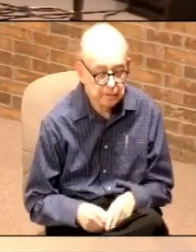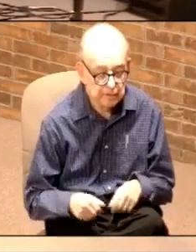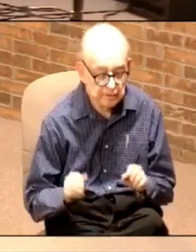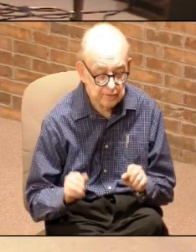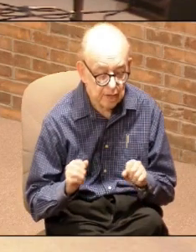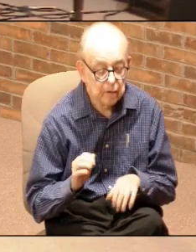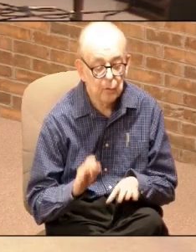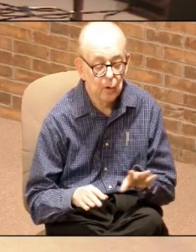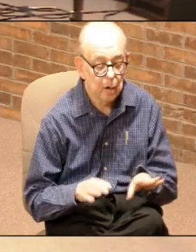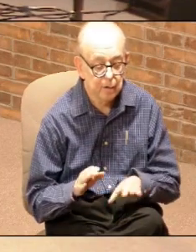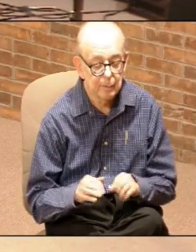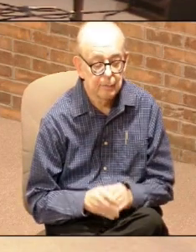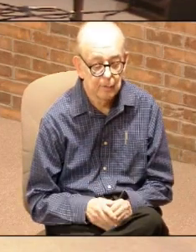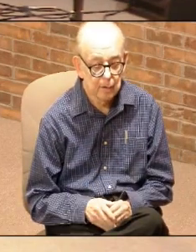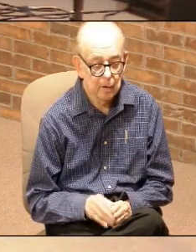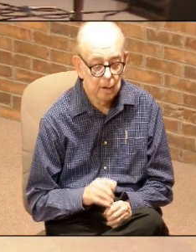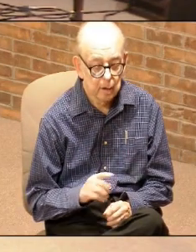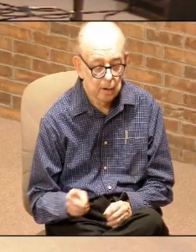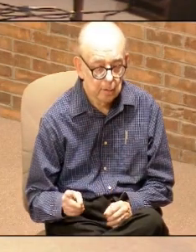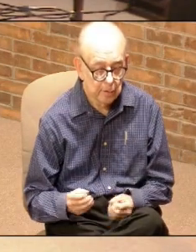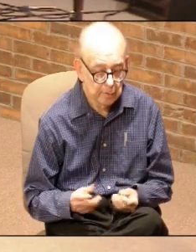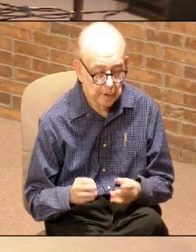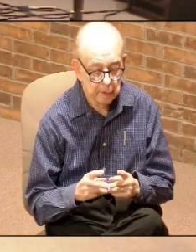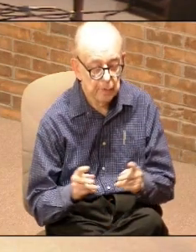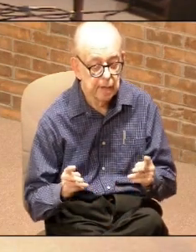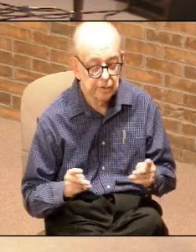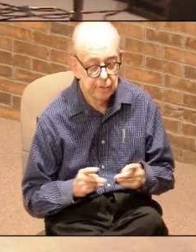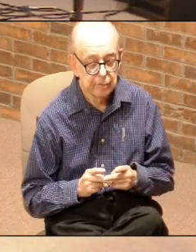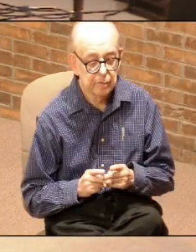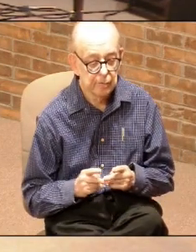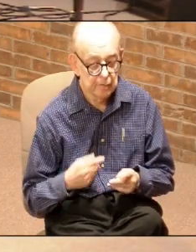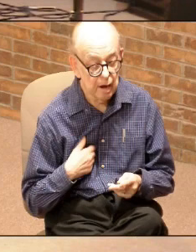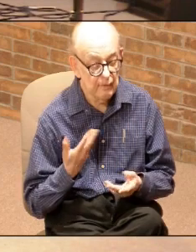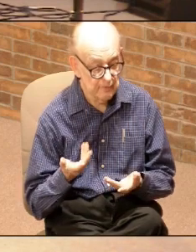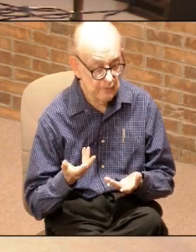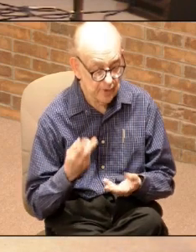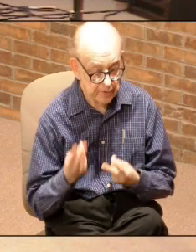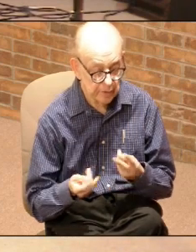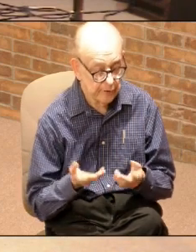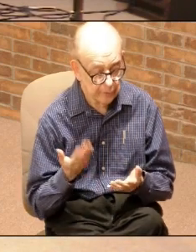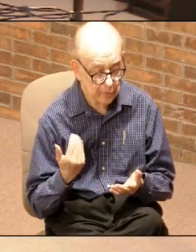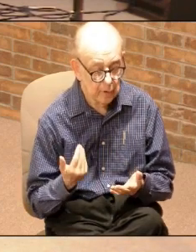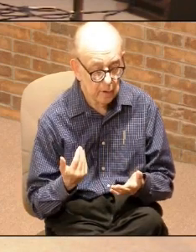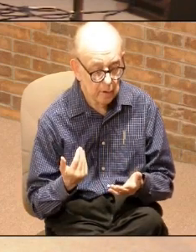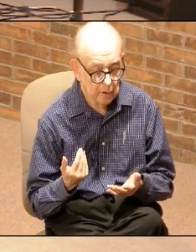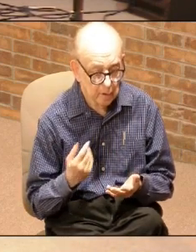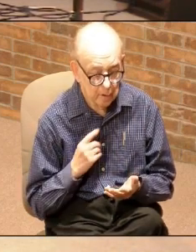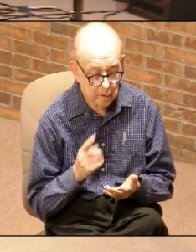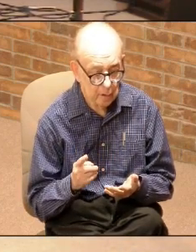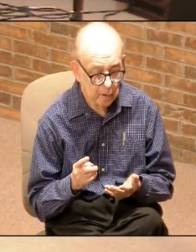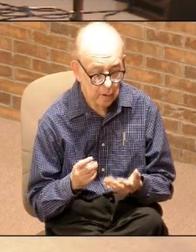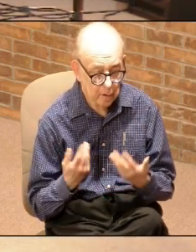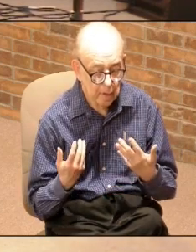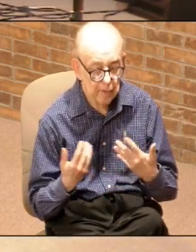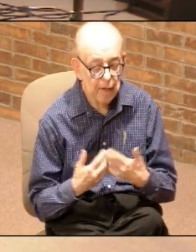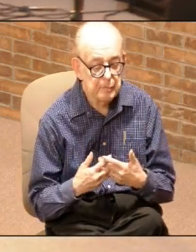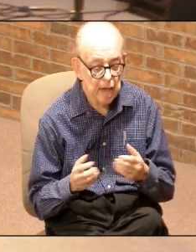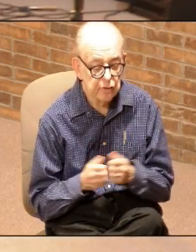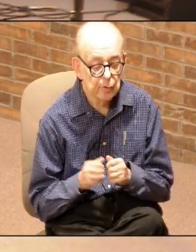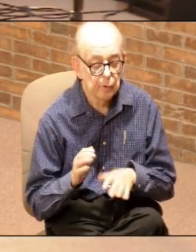walk. There are a lot of places that I've been that are conducive to